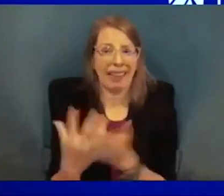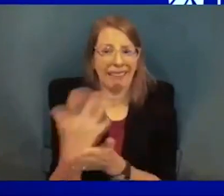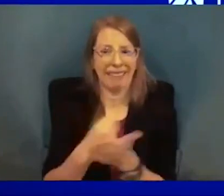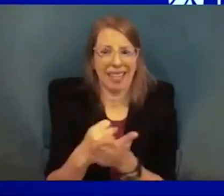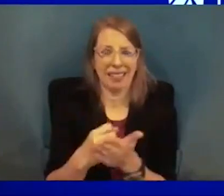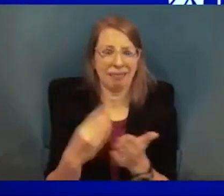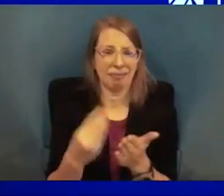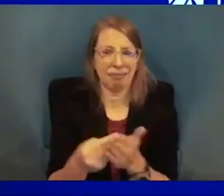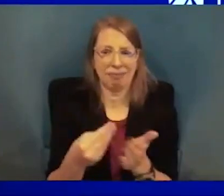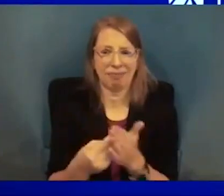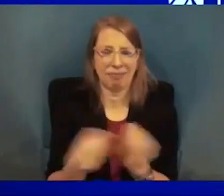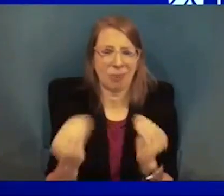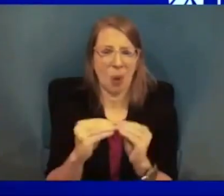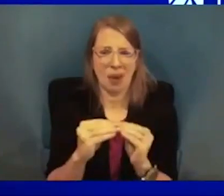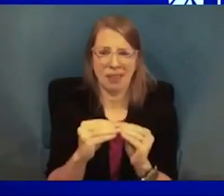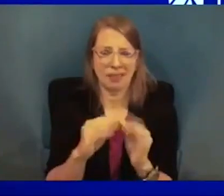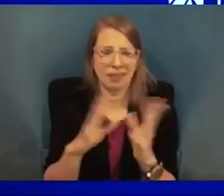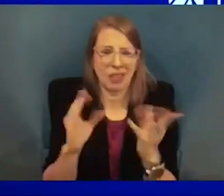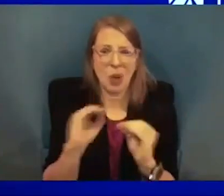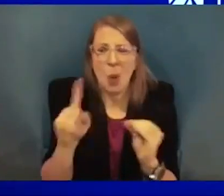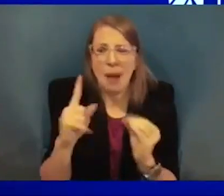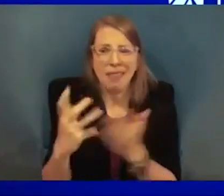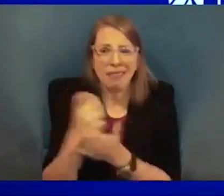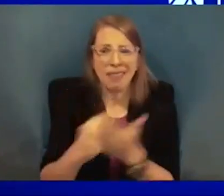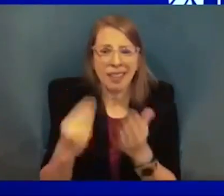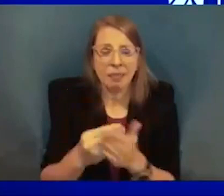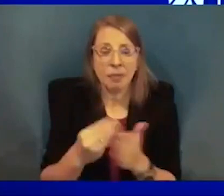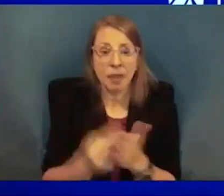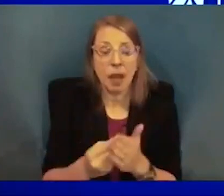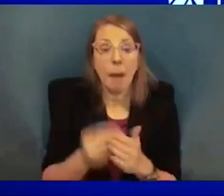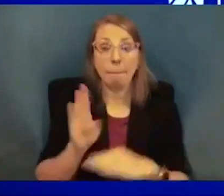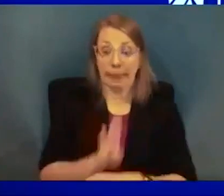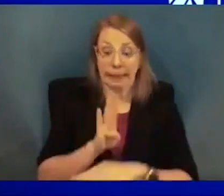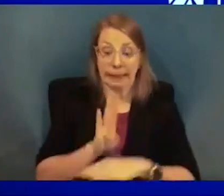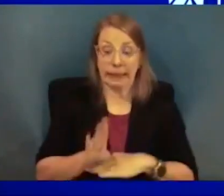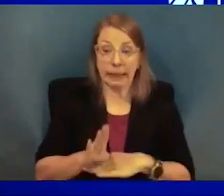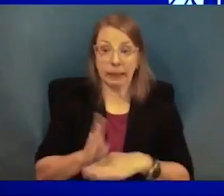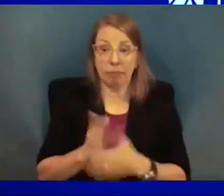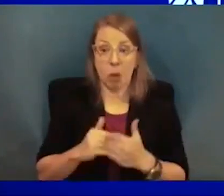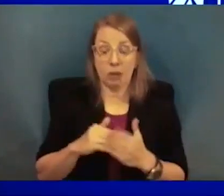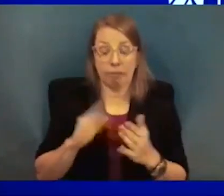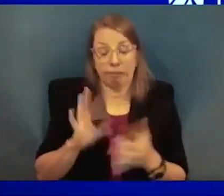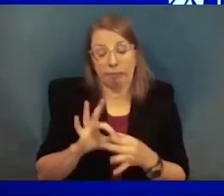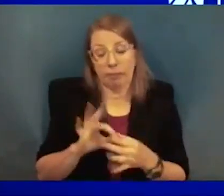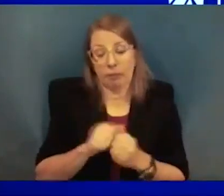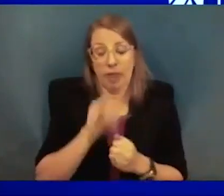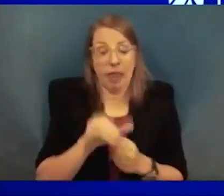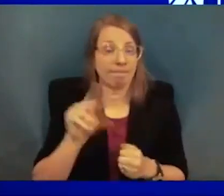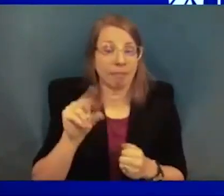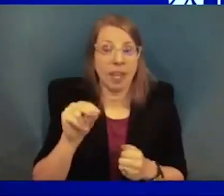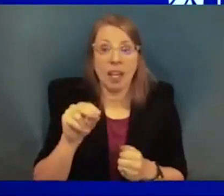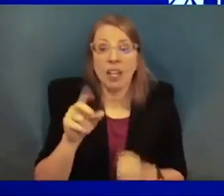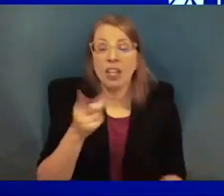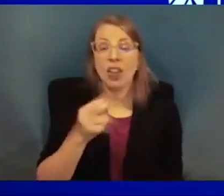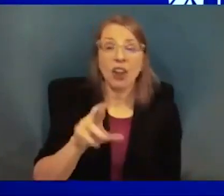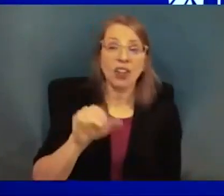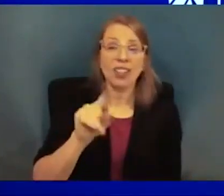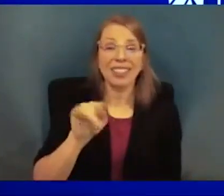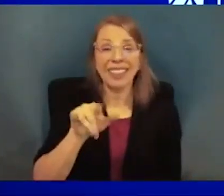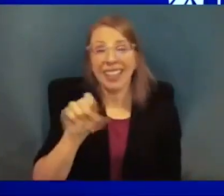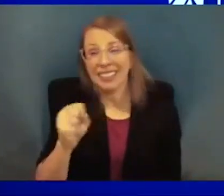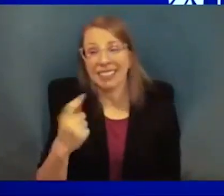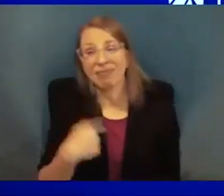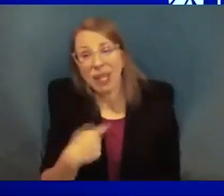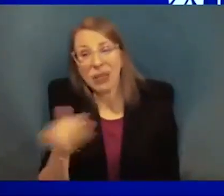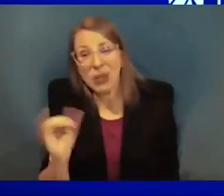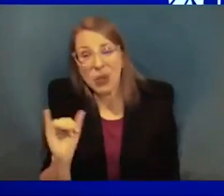money. I can't speak really to the business end like that, but we have addressed this. Dr. Stites has addressed this in the past.